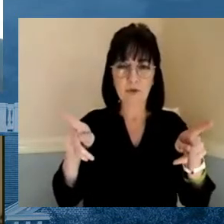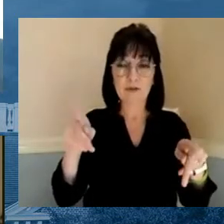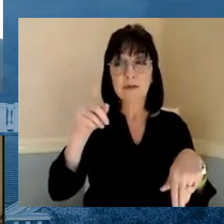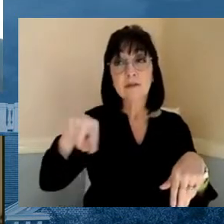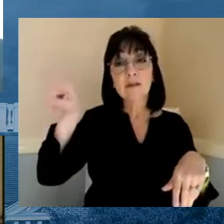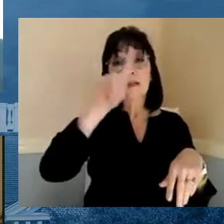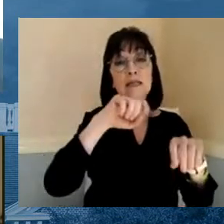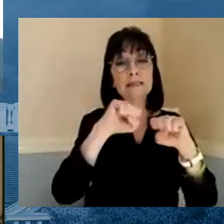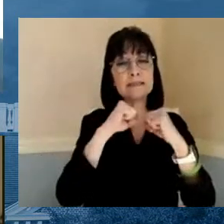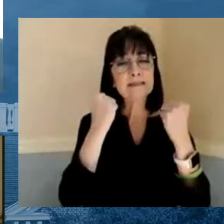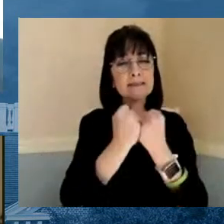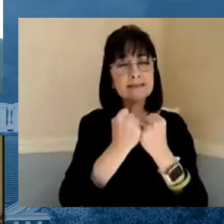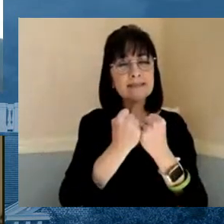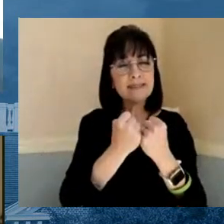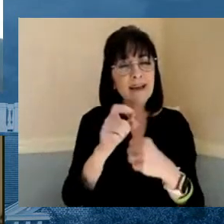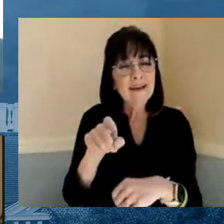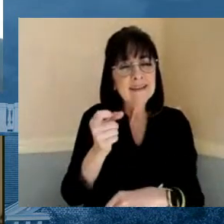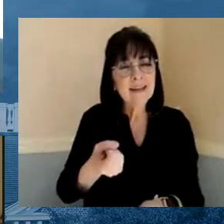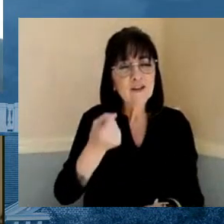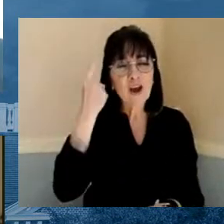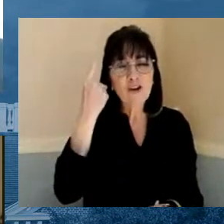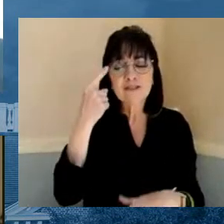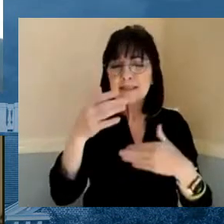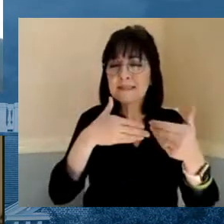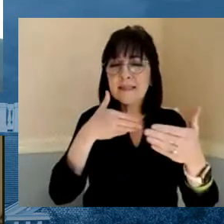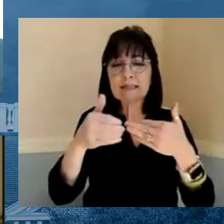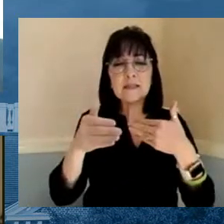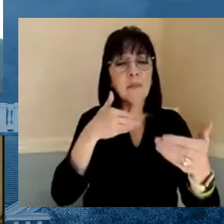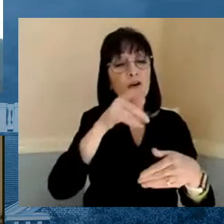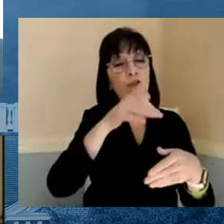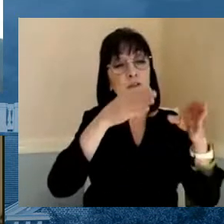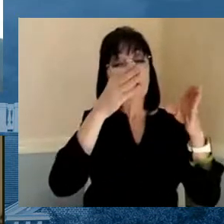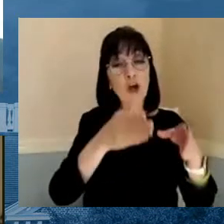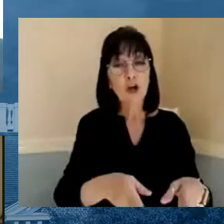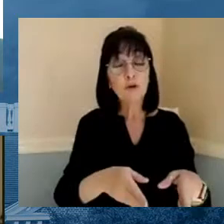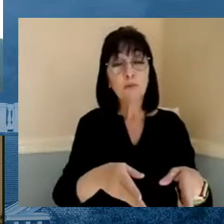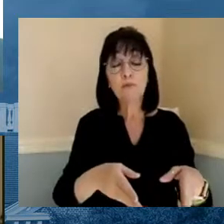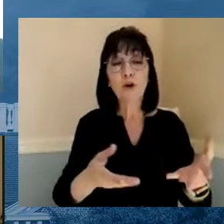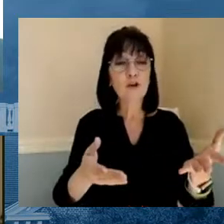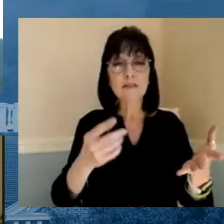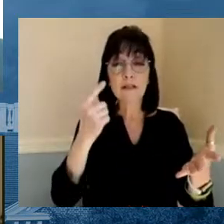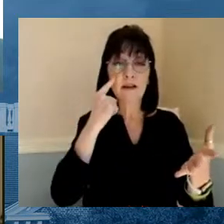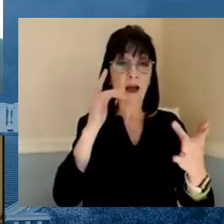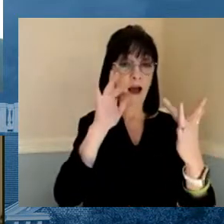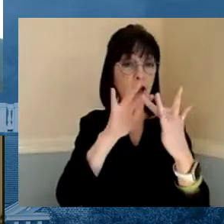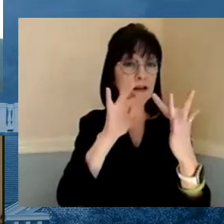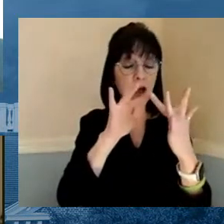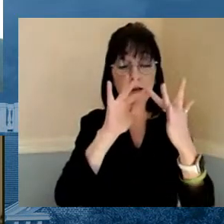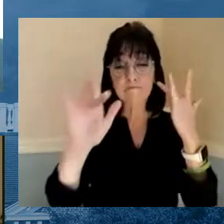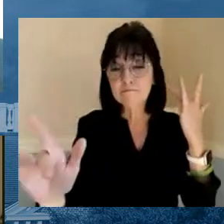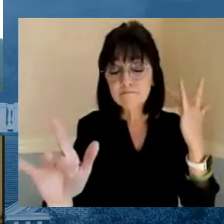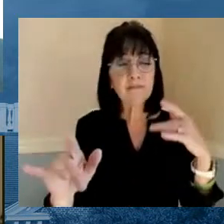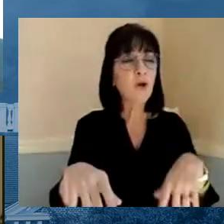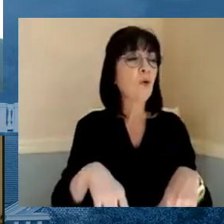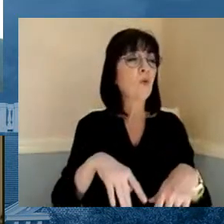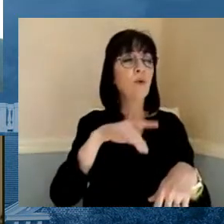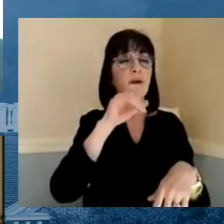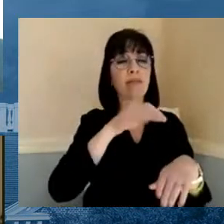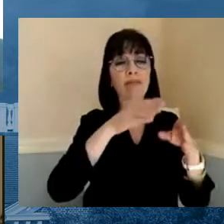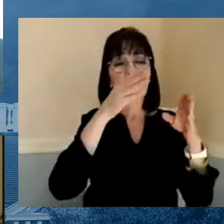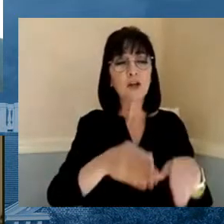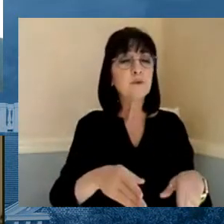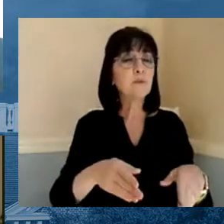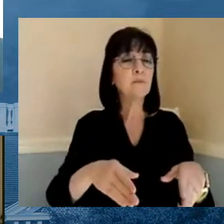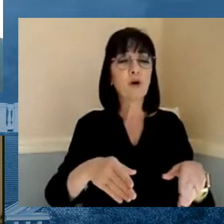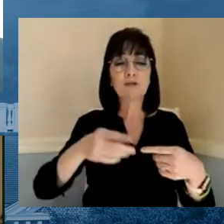eye contact, spin, flap, jump, communicate differently, and many other things, does not define their intelligence, their